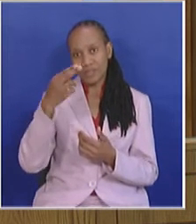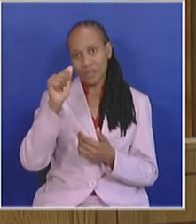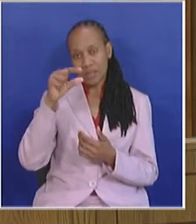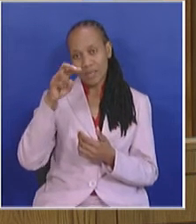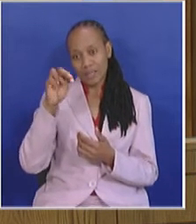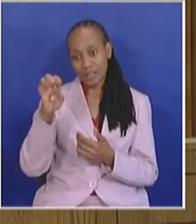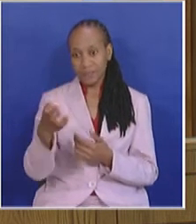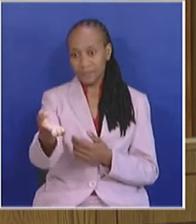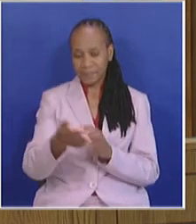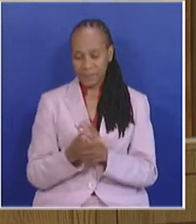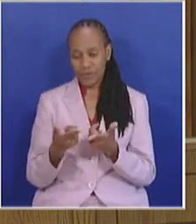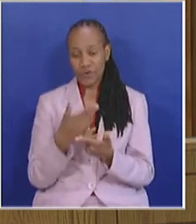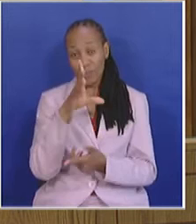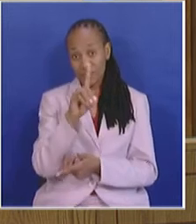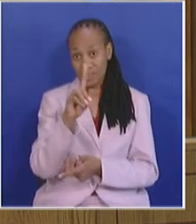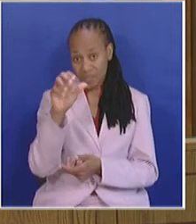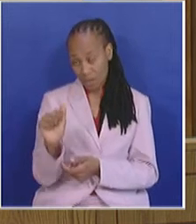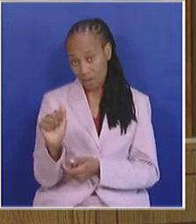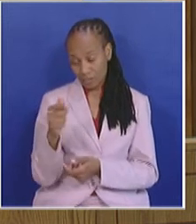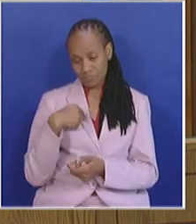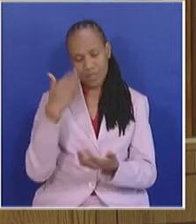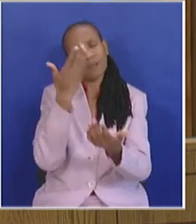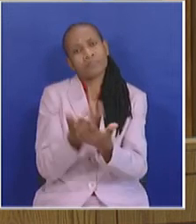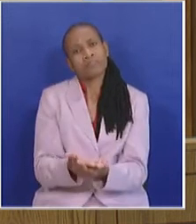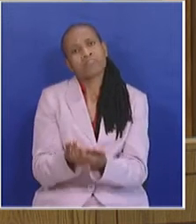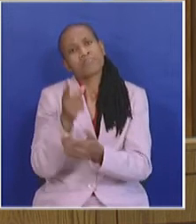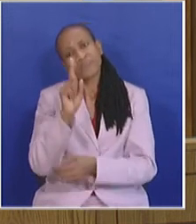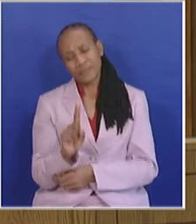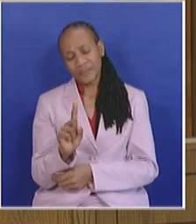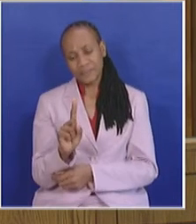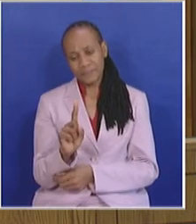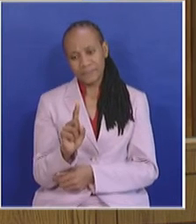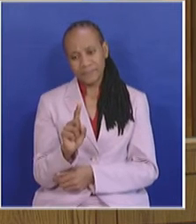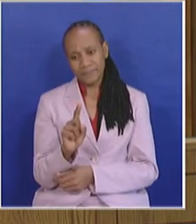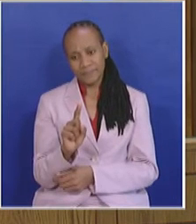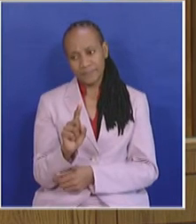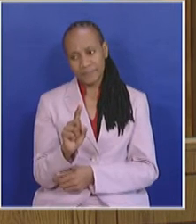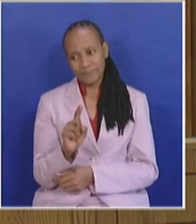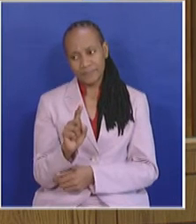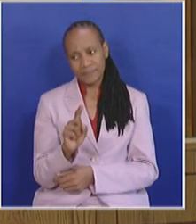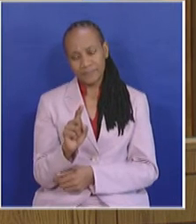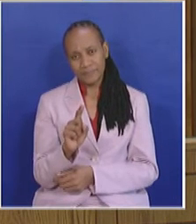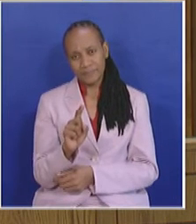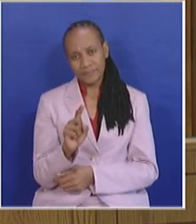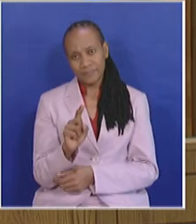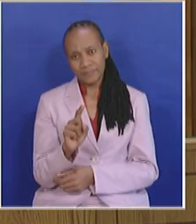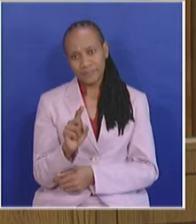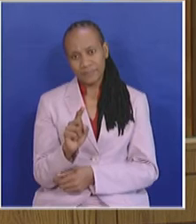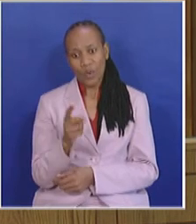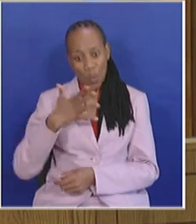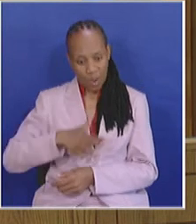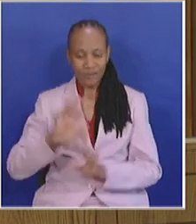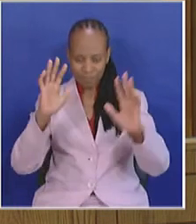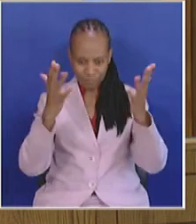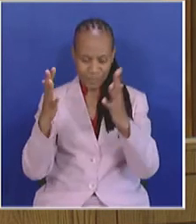Thank you, Chair. On behalf of the Democratic Alliance, I hereby move the following motion without notice that this House congratulates